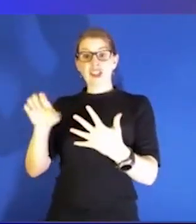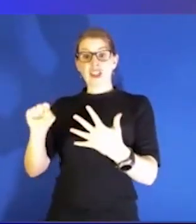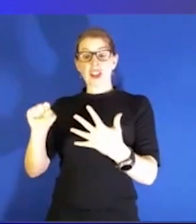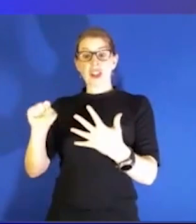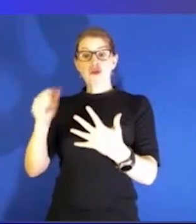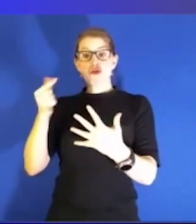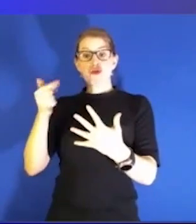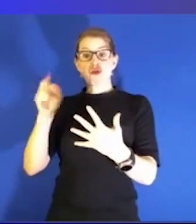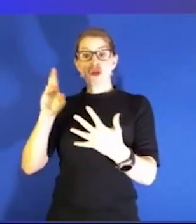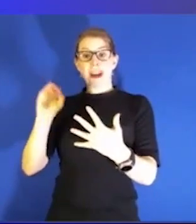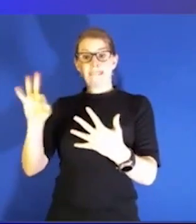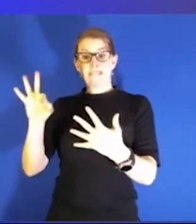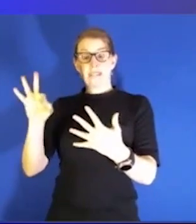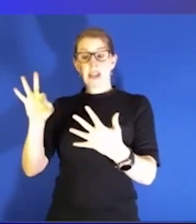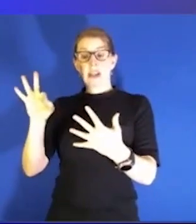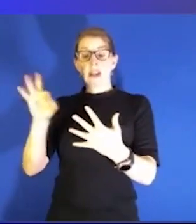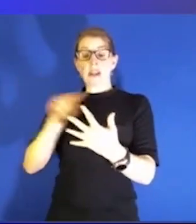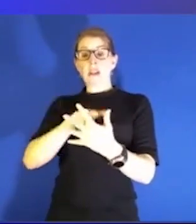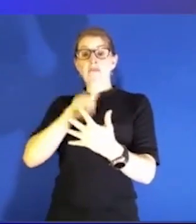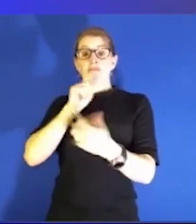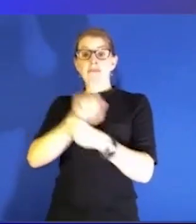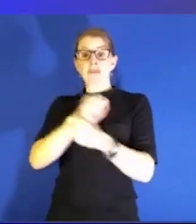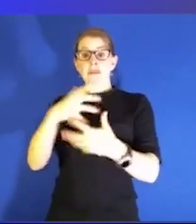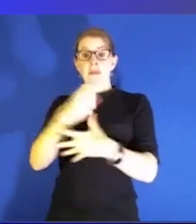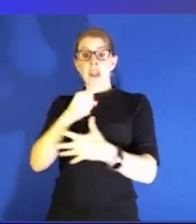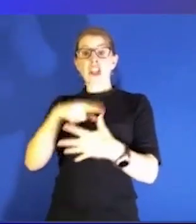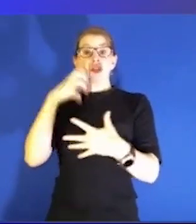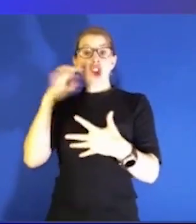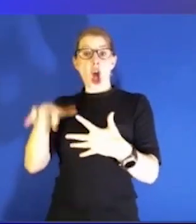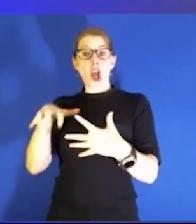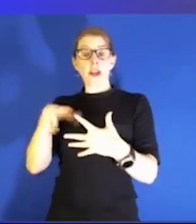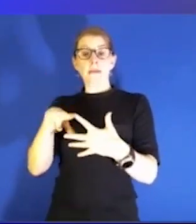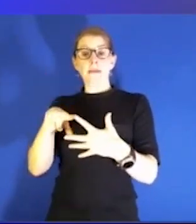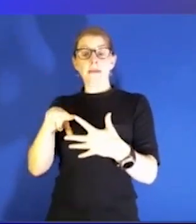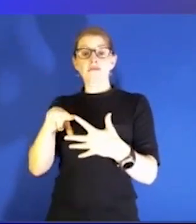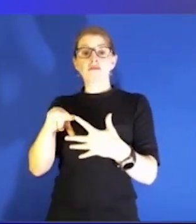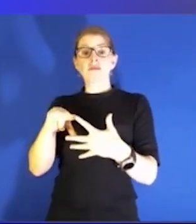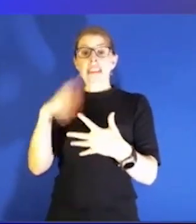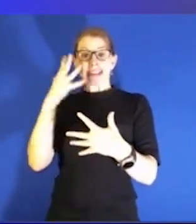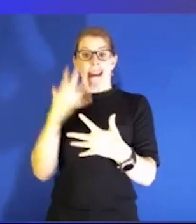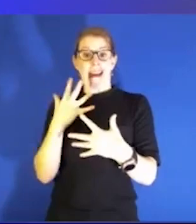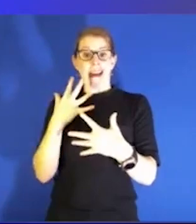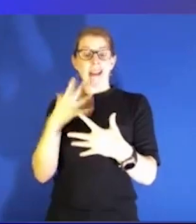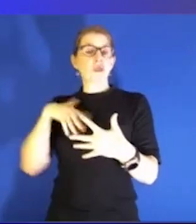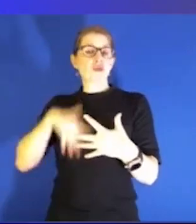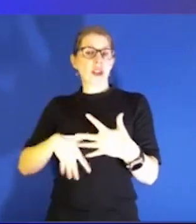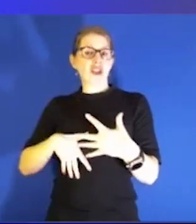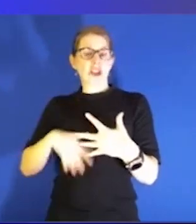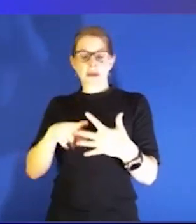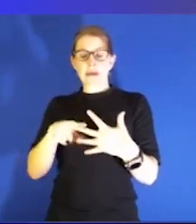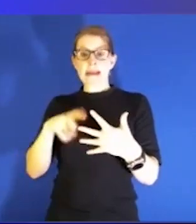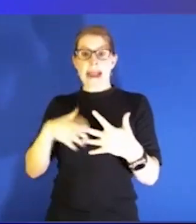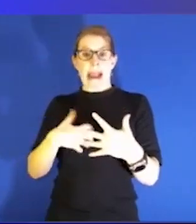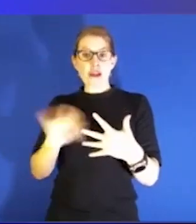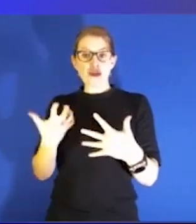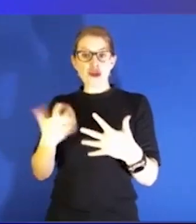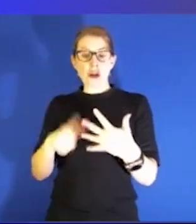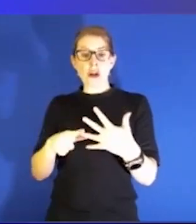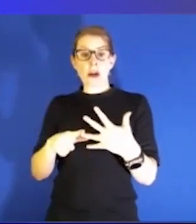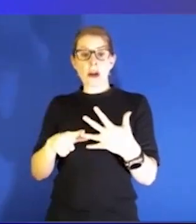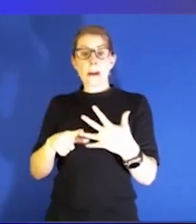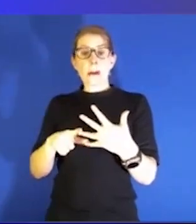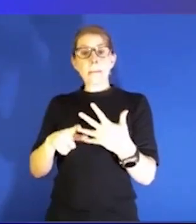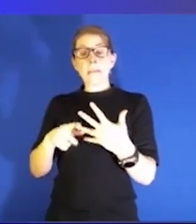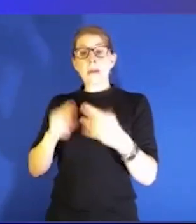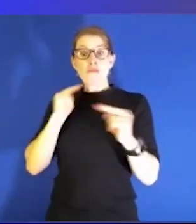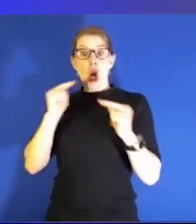models that explain it, but real briefly, people are in shock, and then there's some sort of sadness or depression, anger, and bargaining, which is, if only